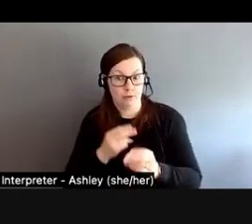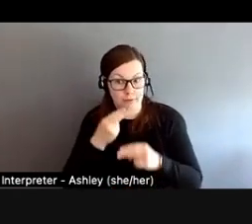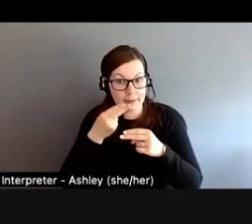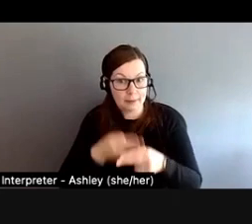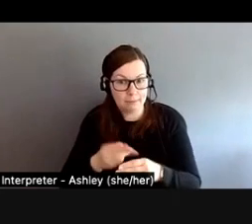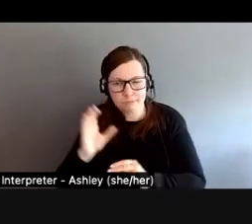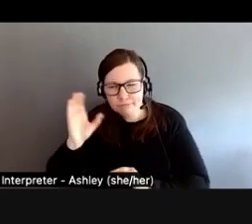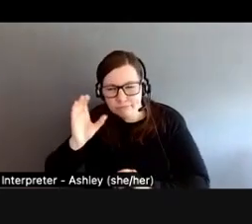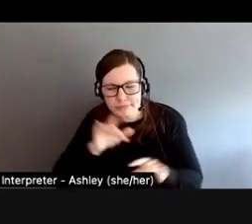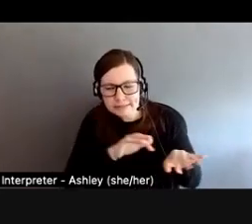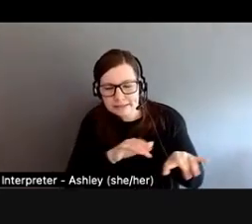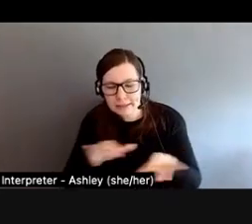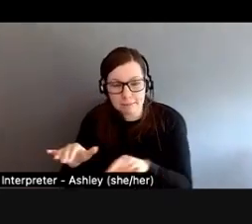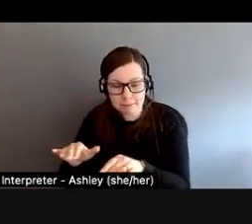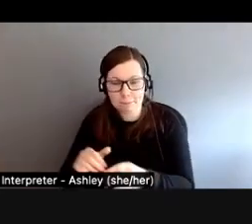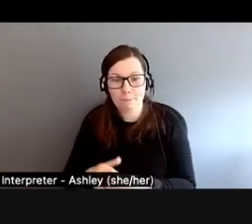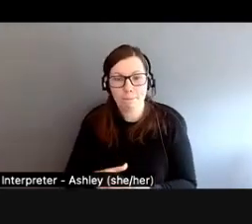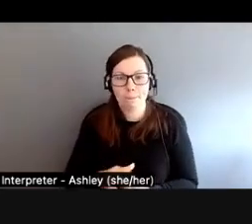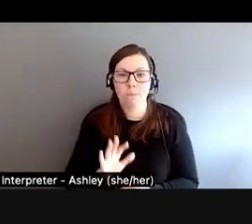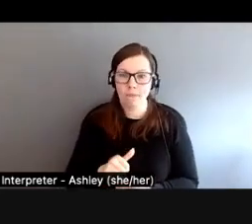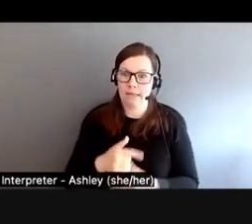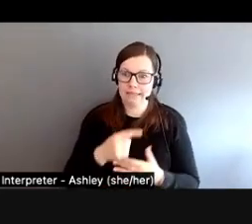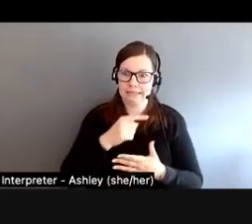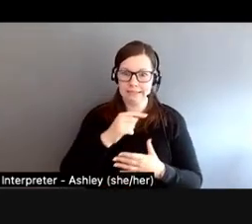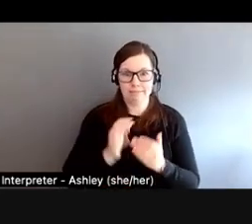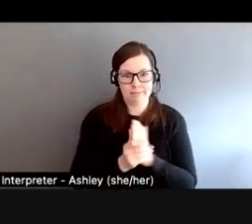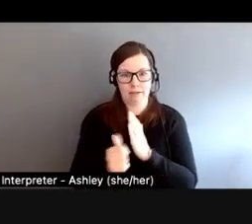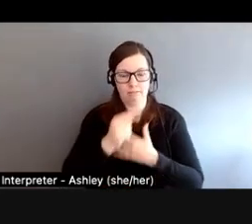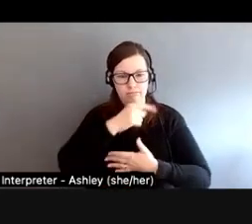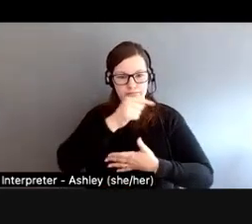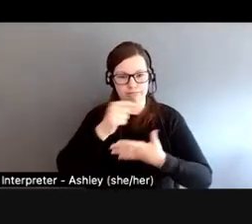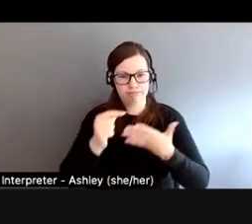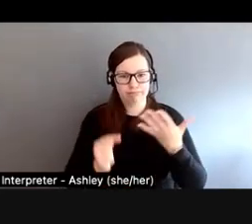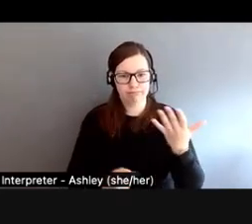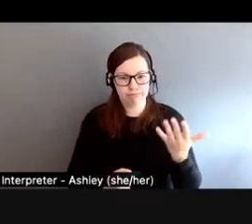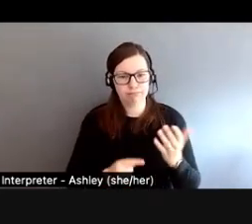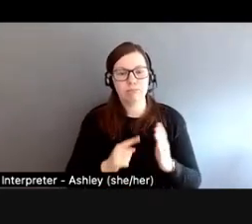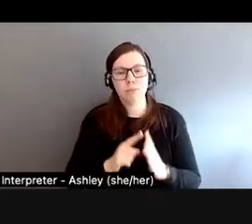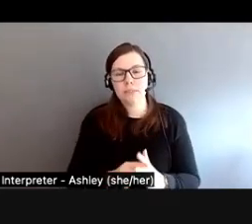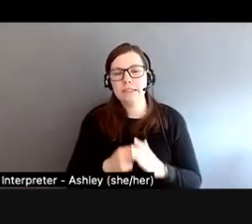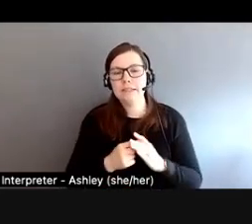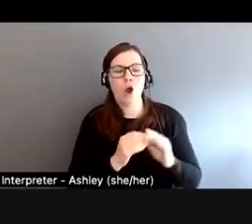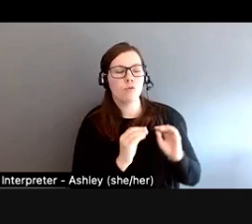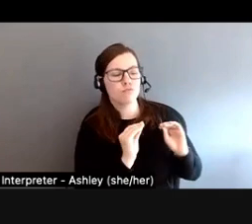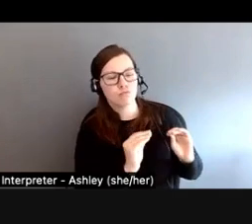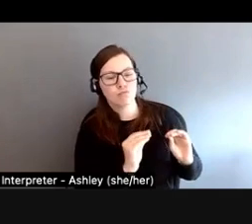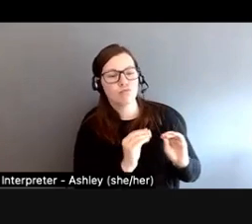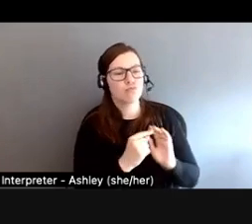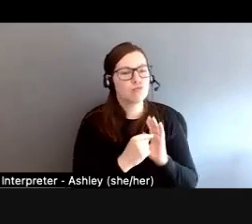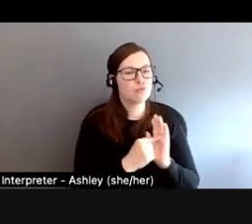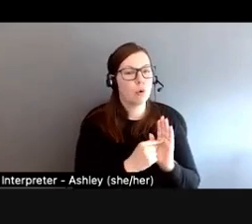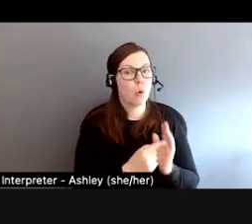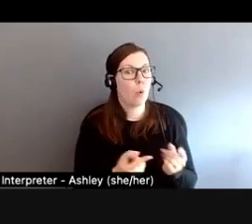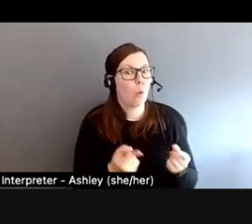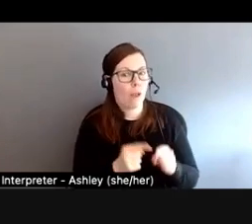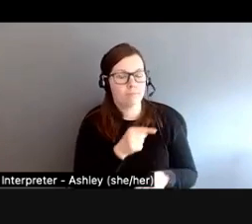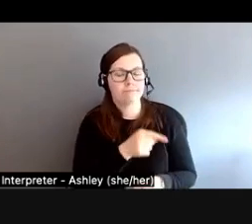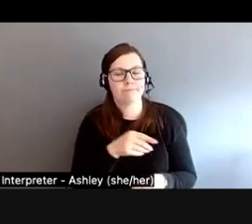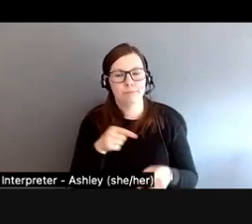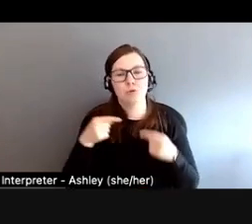our learners during the in-person class, the digital literacy class.